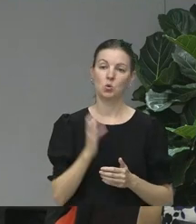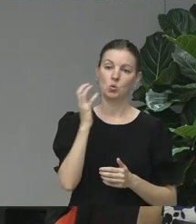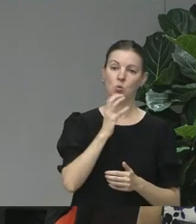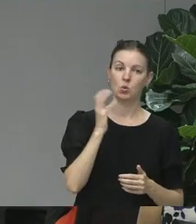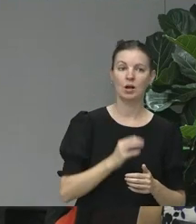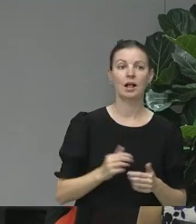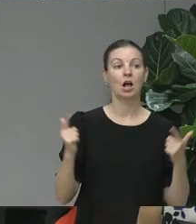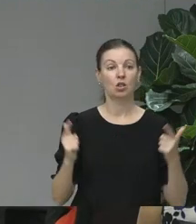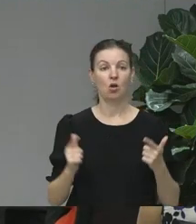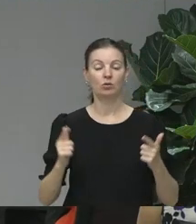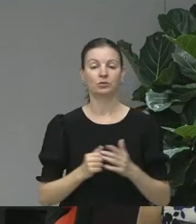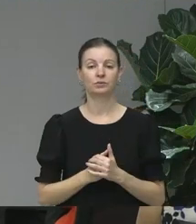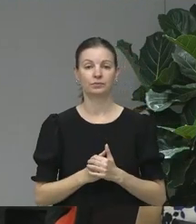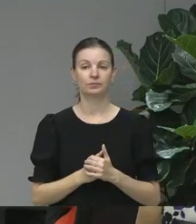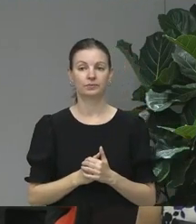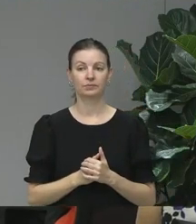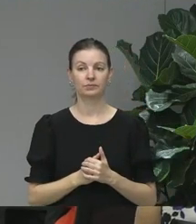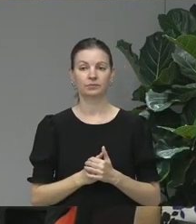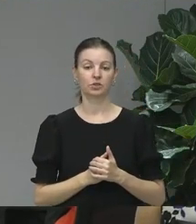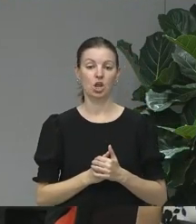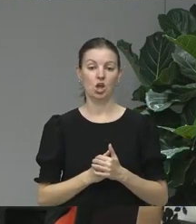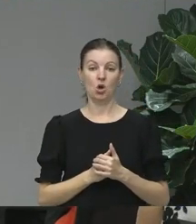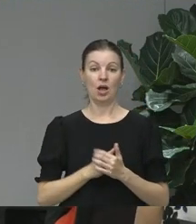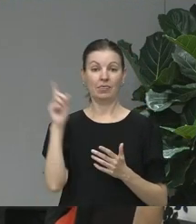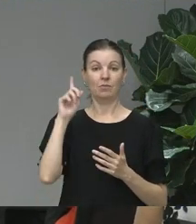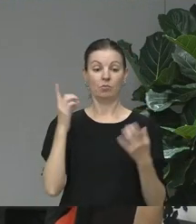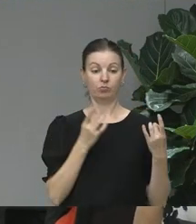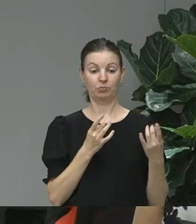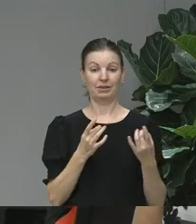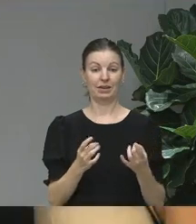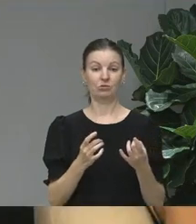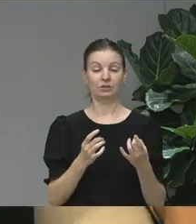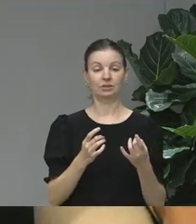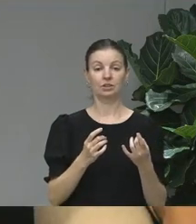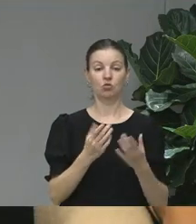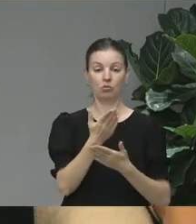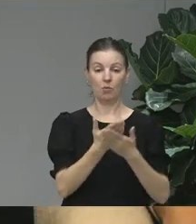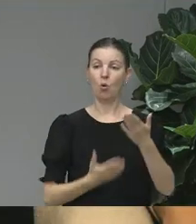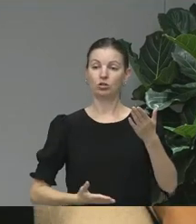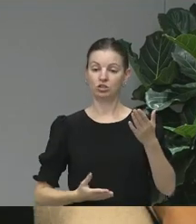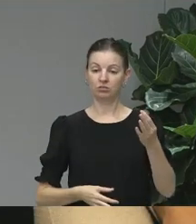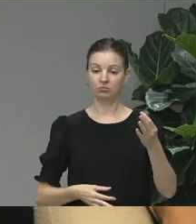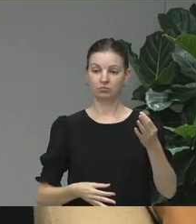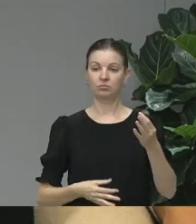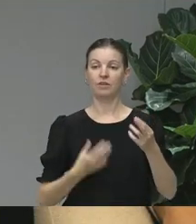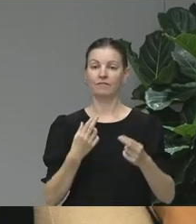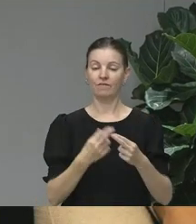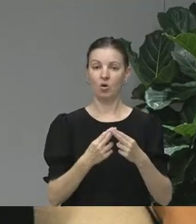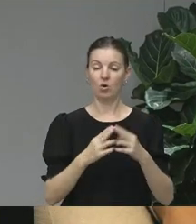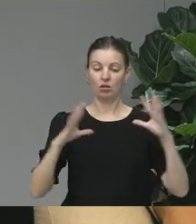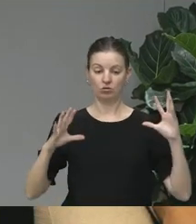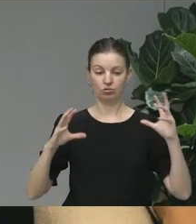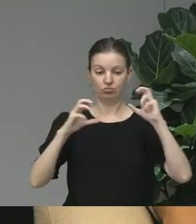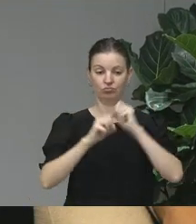lot. The report that we're preparing over the rest of this year will crystallise the human